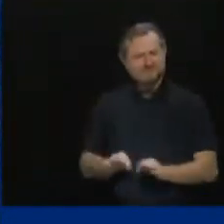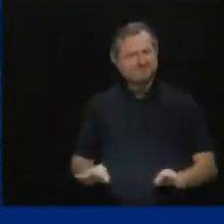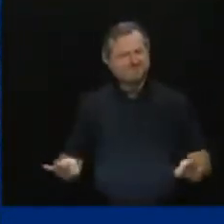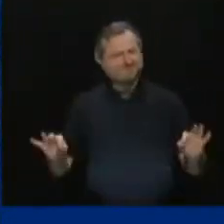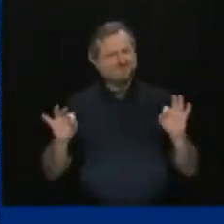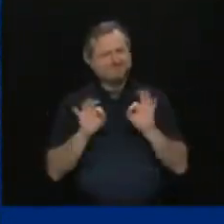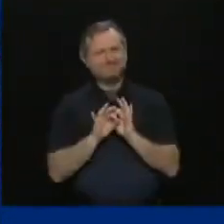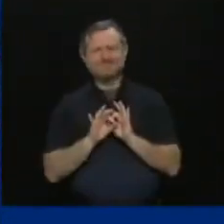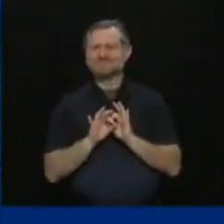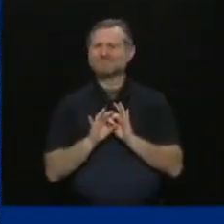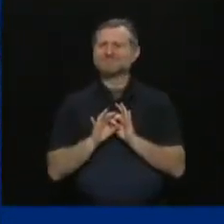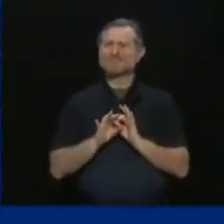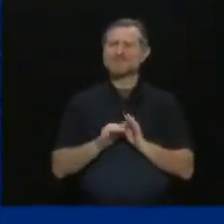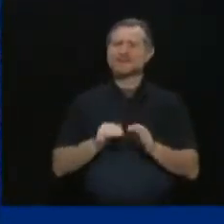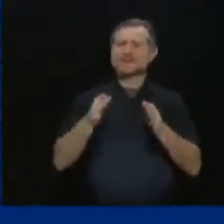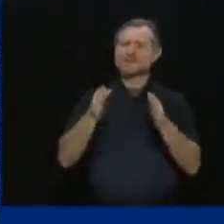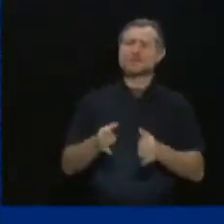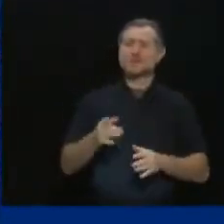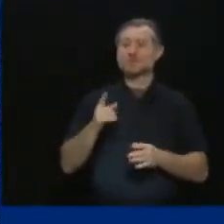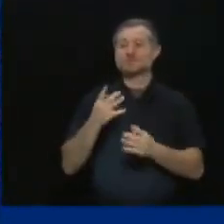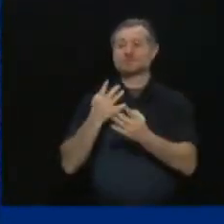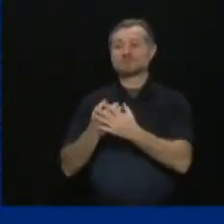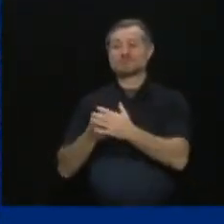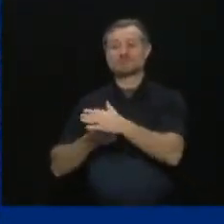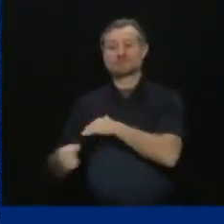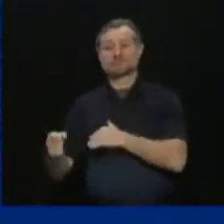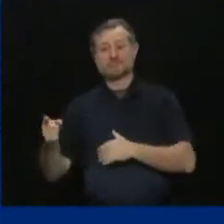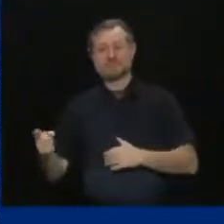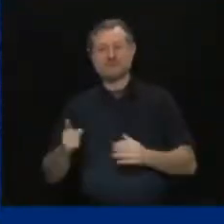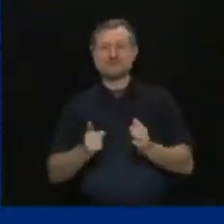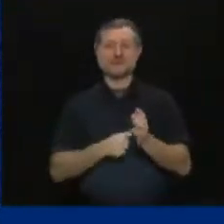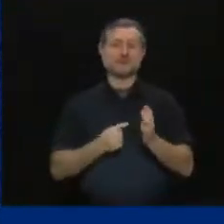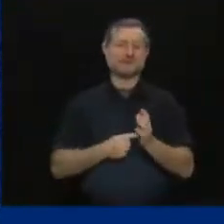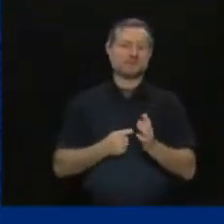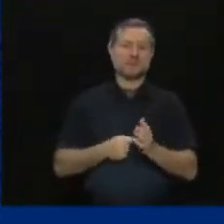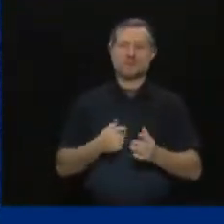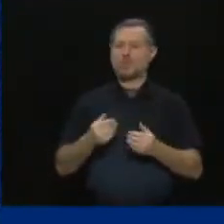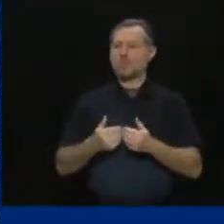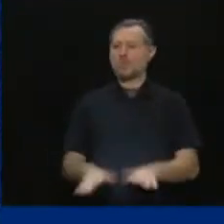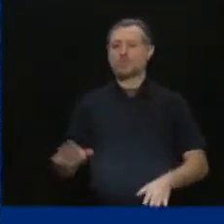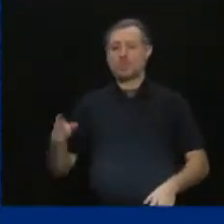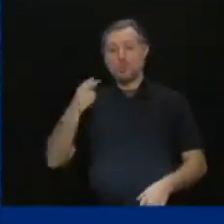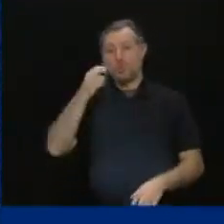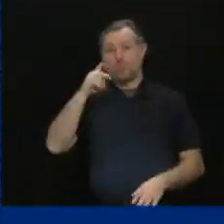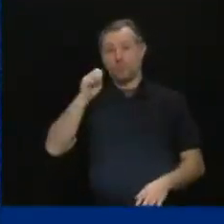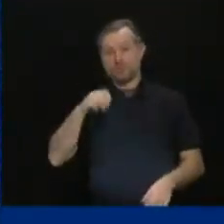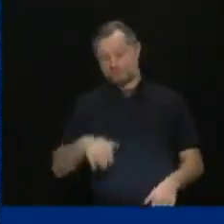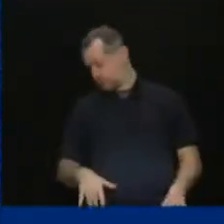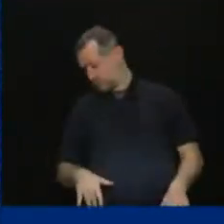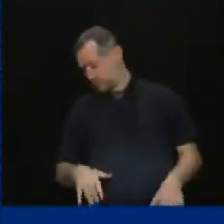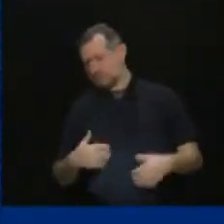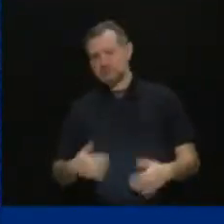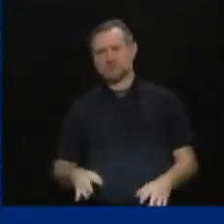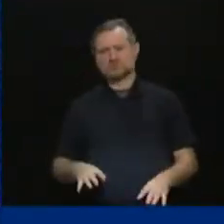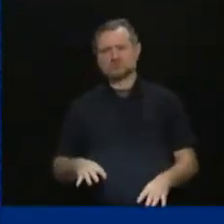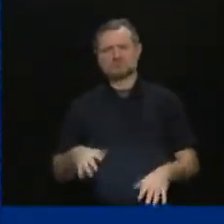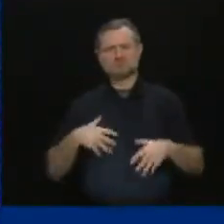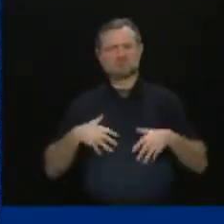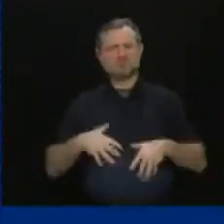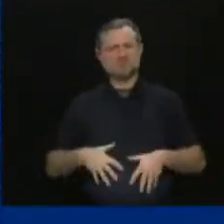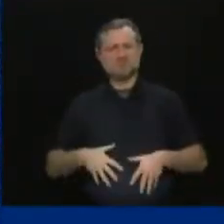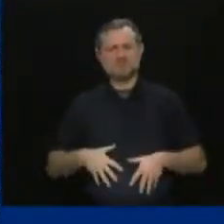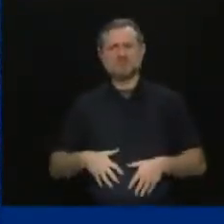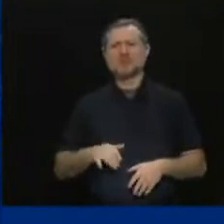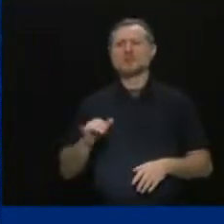an individual is incarcerated, sometimes they begin to lose hope. And they may revert to some of